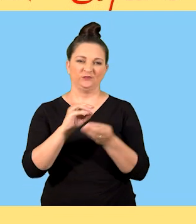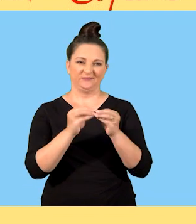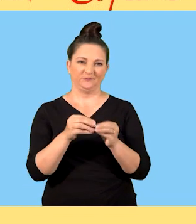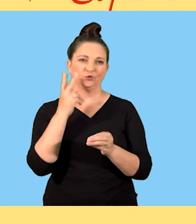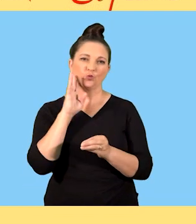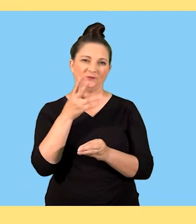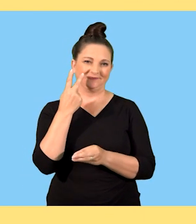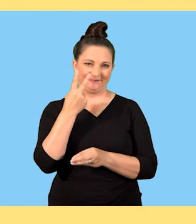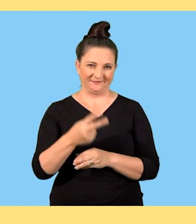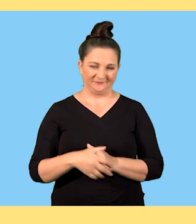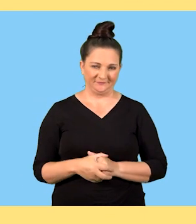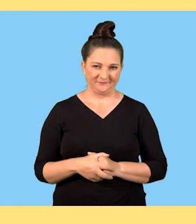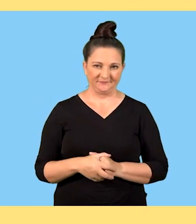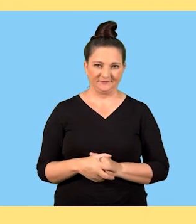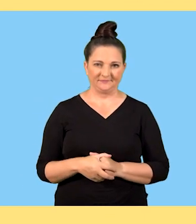balance.